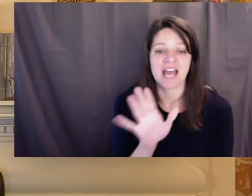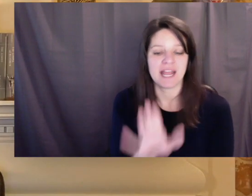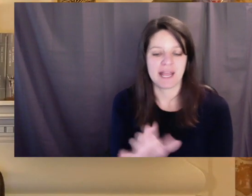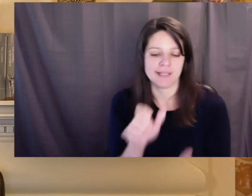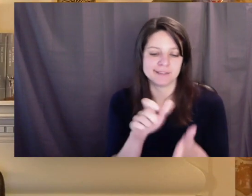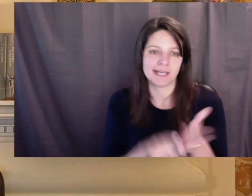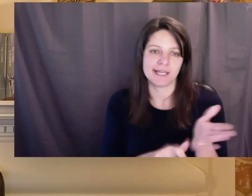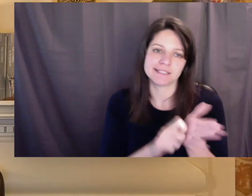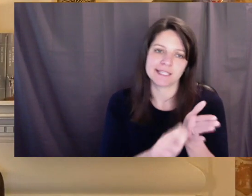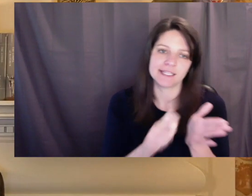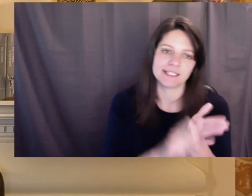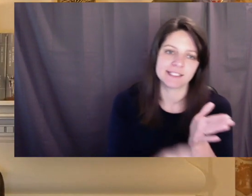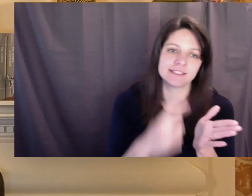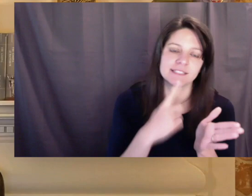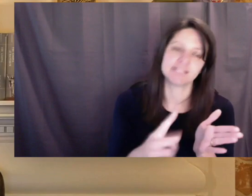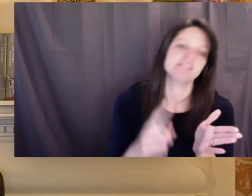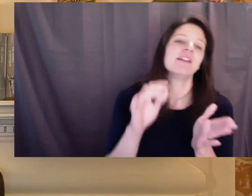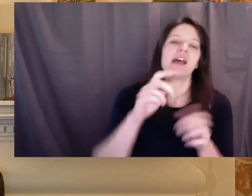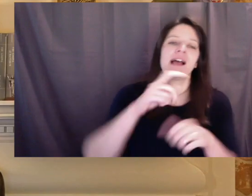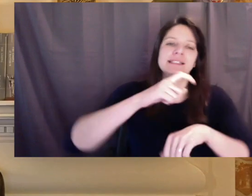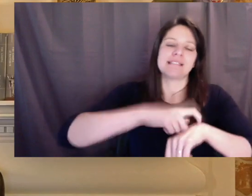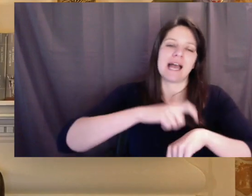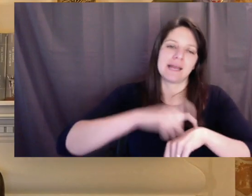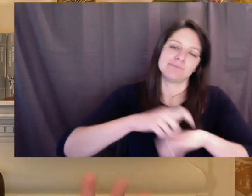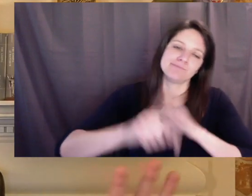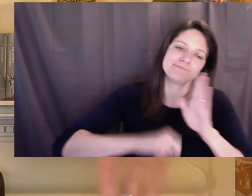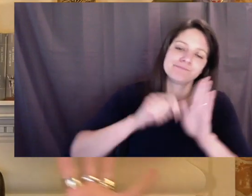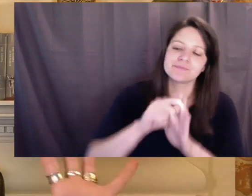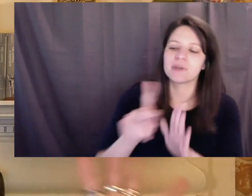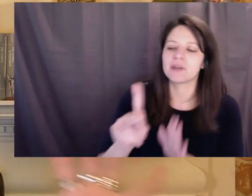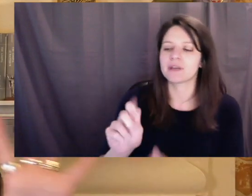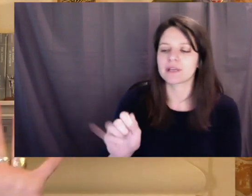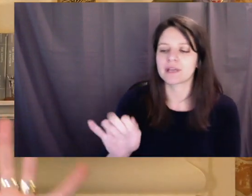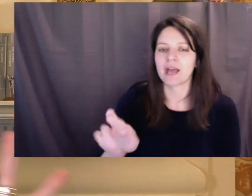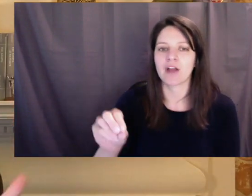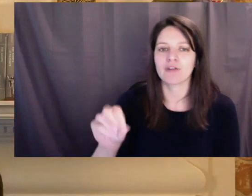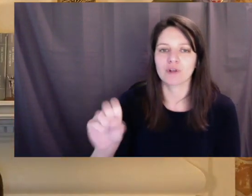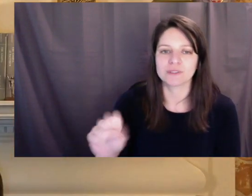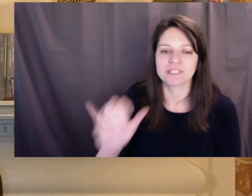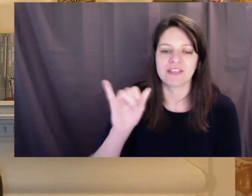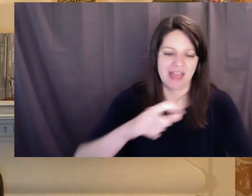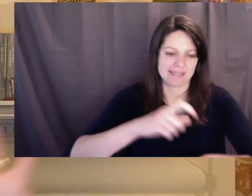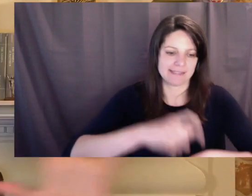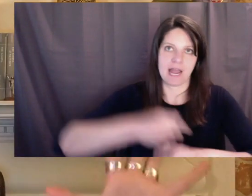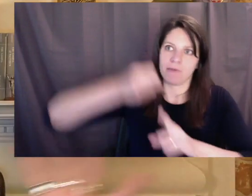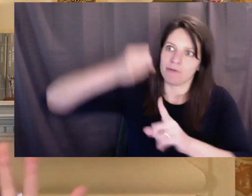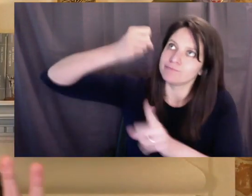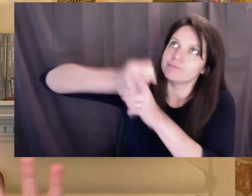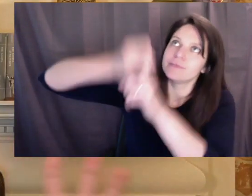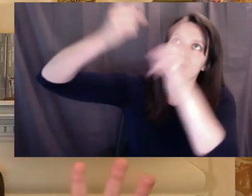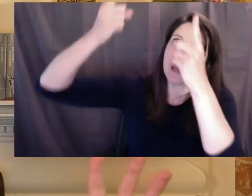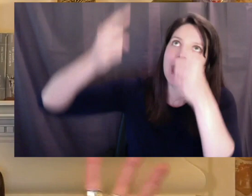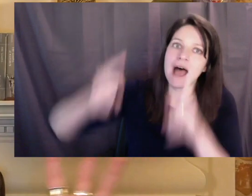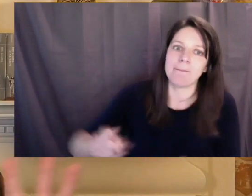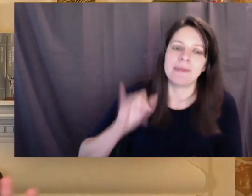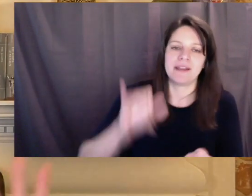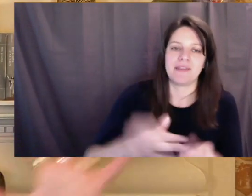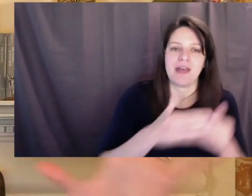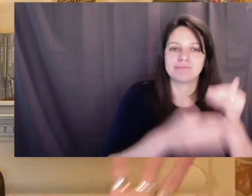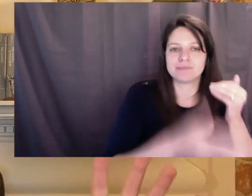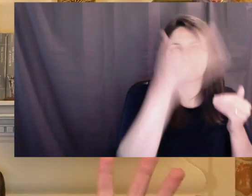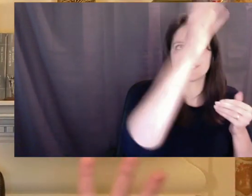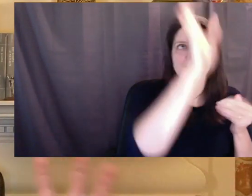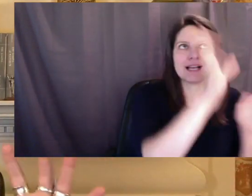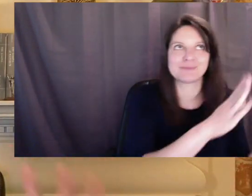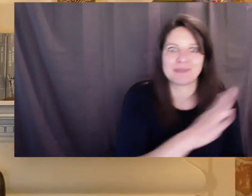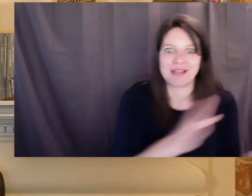and he began it by saying the idea of kairos, the time of urgent providential decision, that's what kairos time is, this time